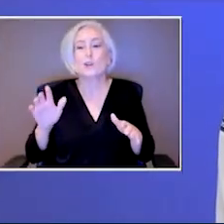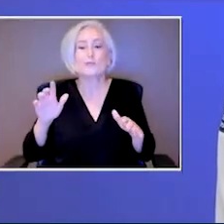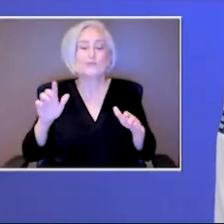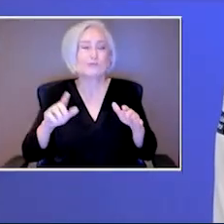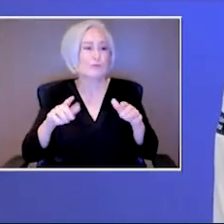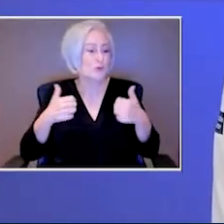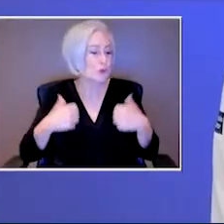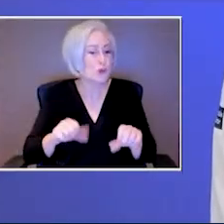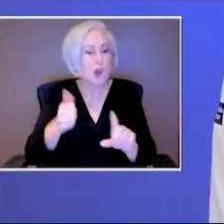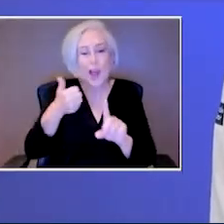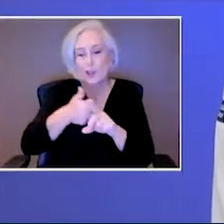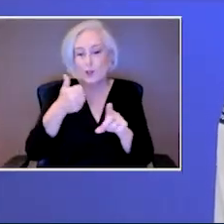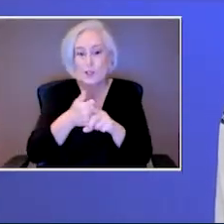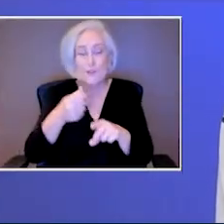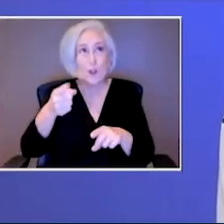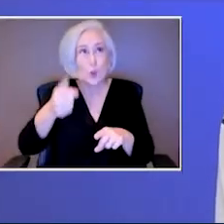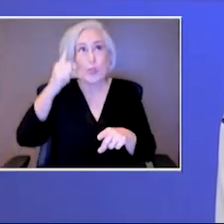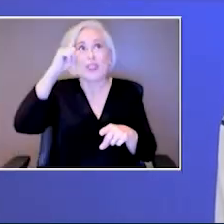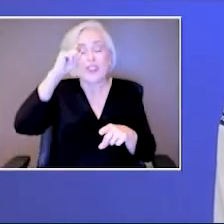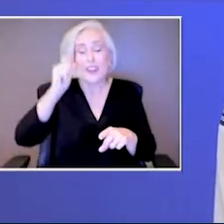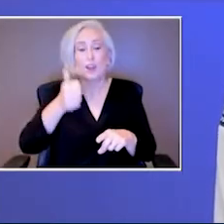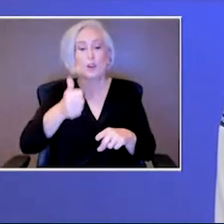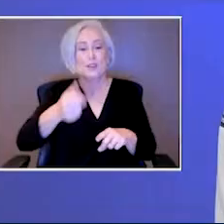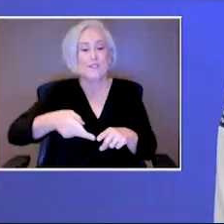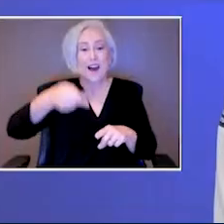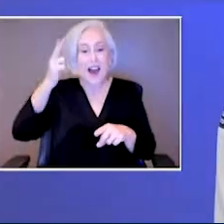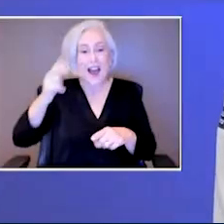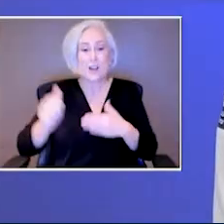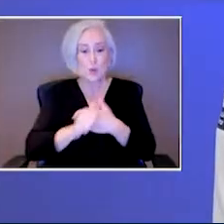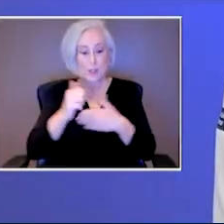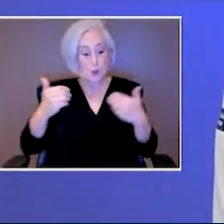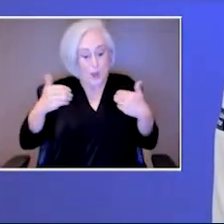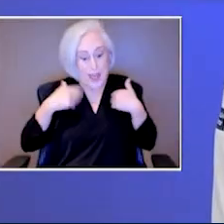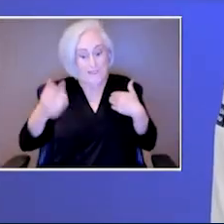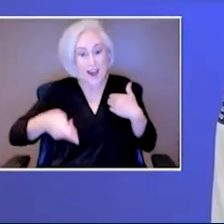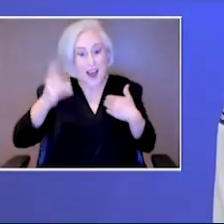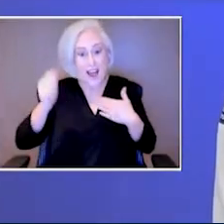think you're high risk, we actually have high-risk clinics where providers can do that